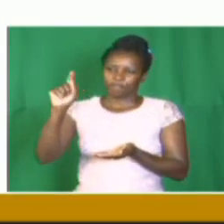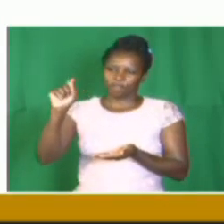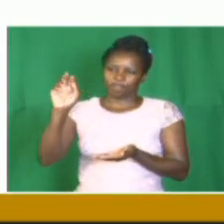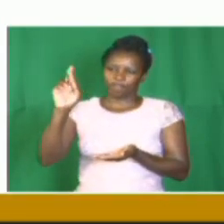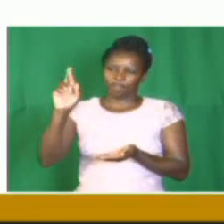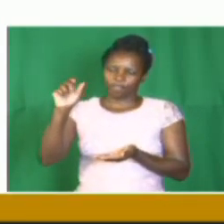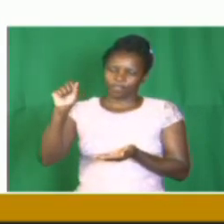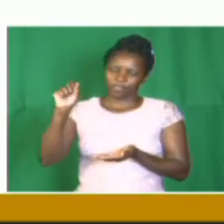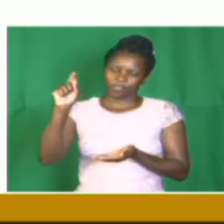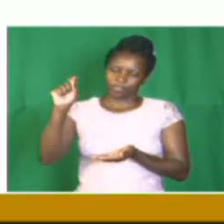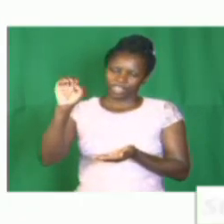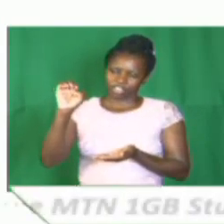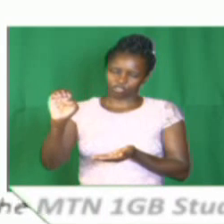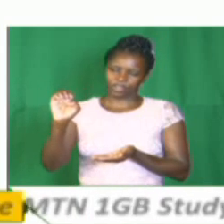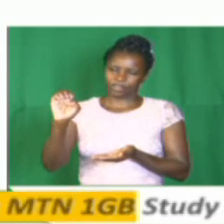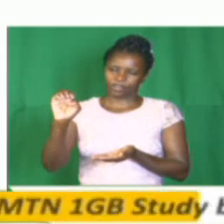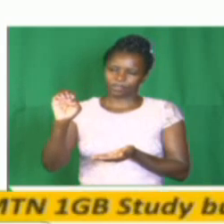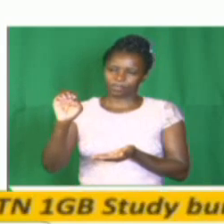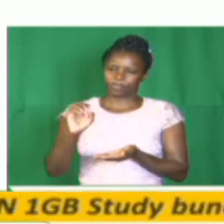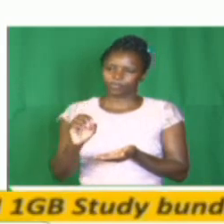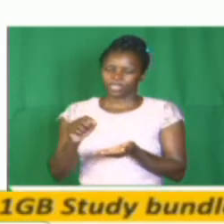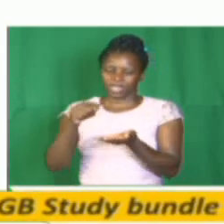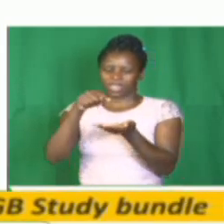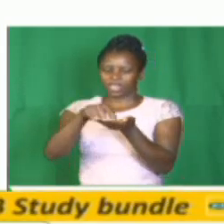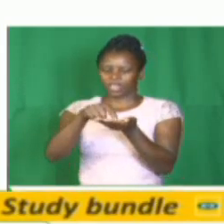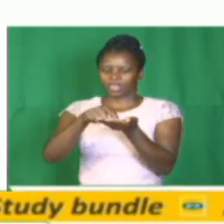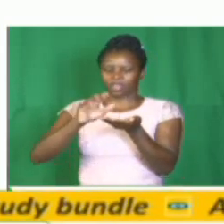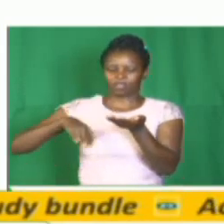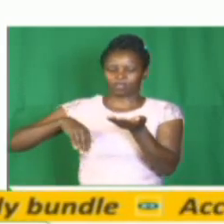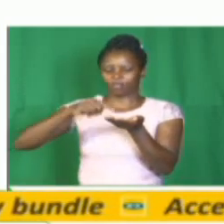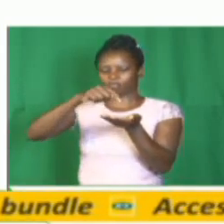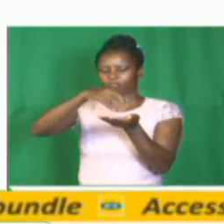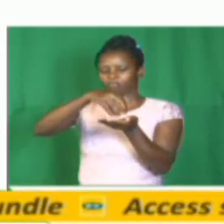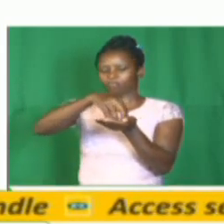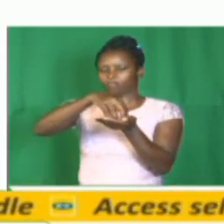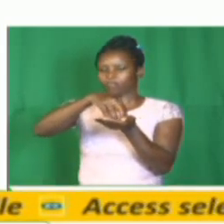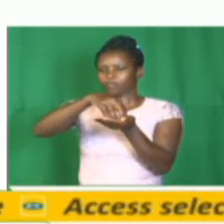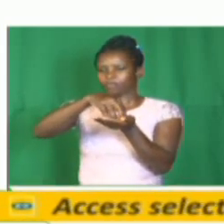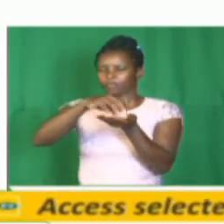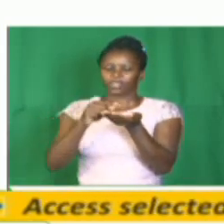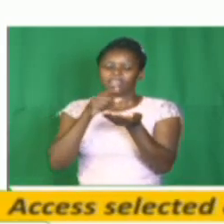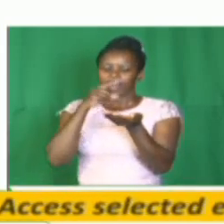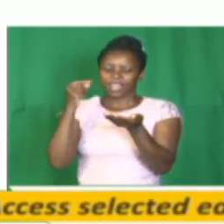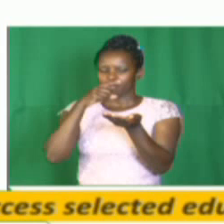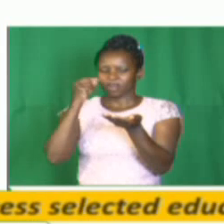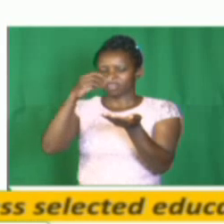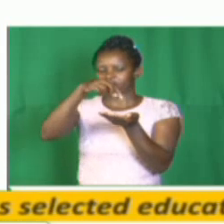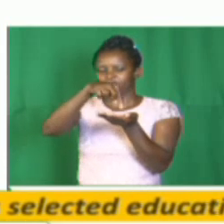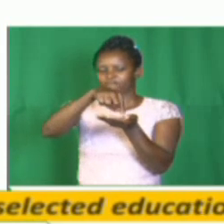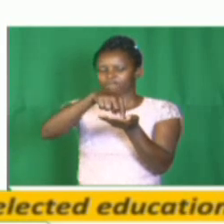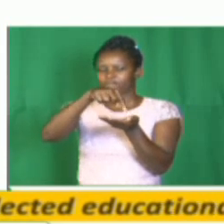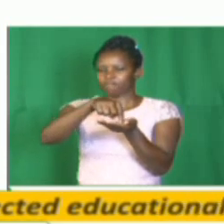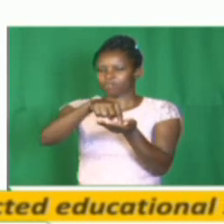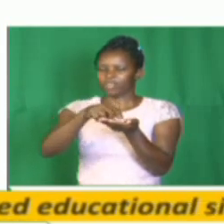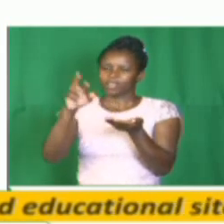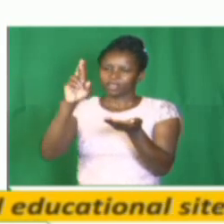are saying the solid will remain on the filter paper, and then the solid that remains on the filter paper